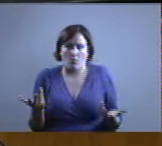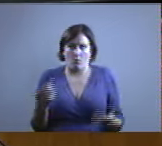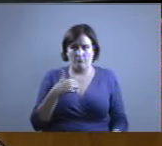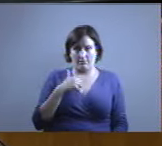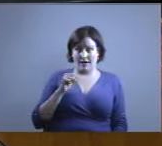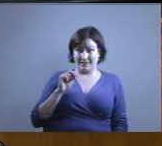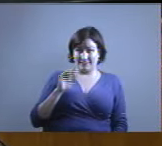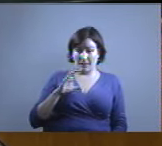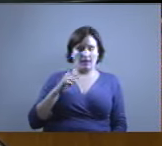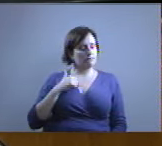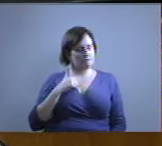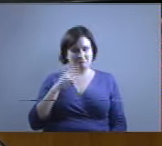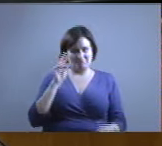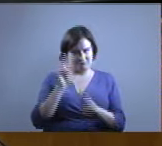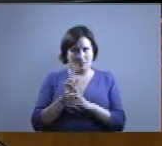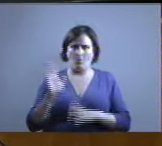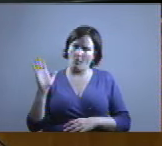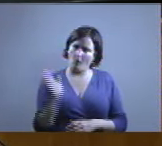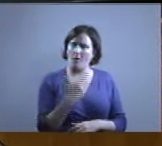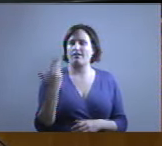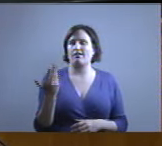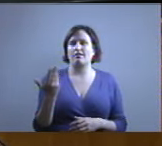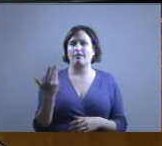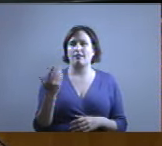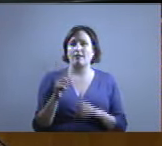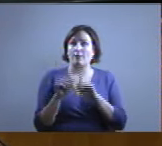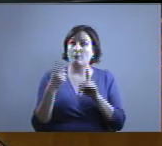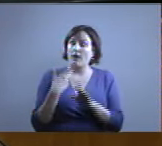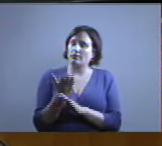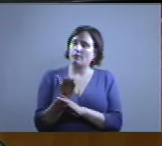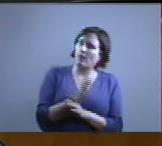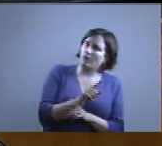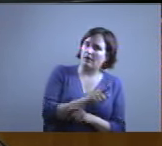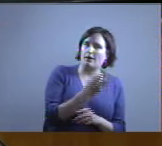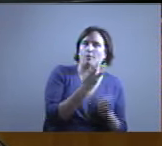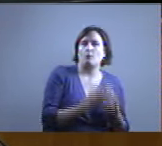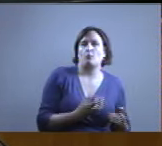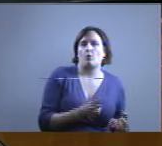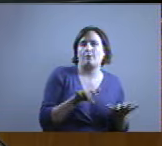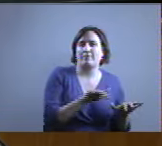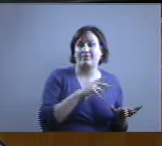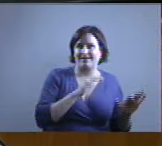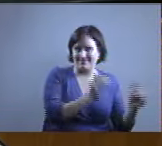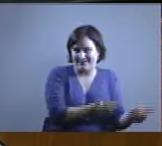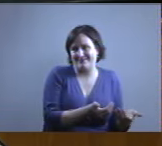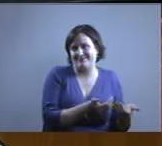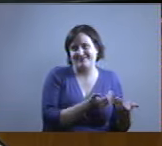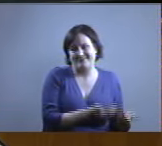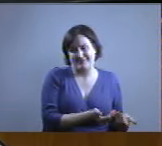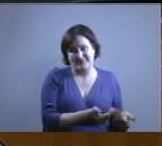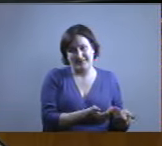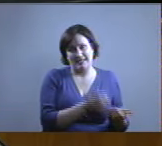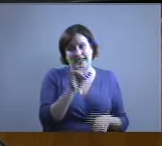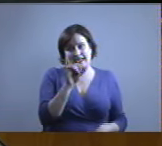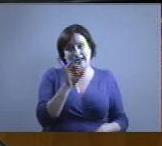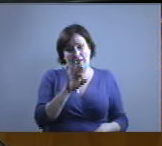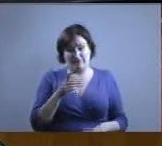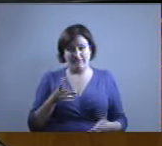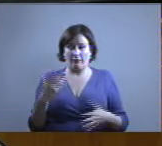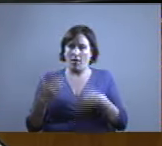of all with a bias towards the poor. If things continue like this, we may have to consider